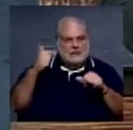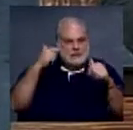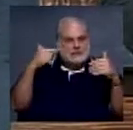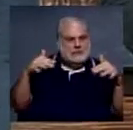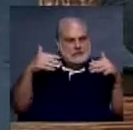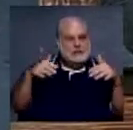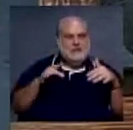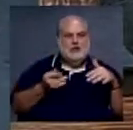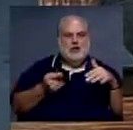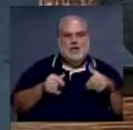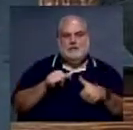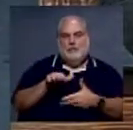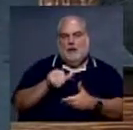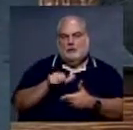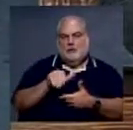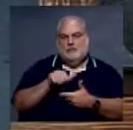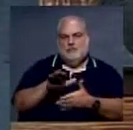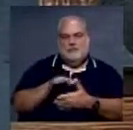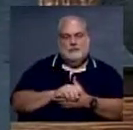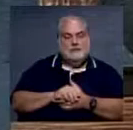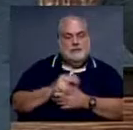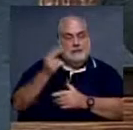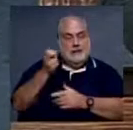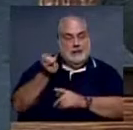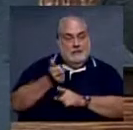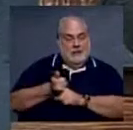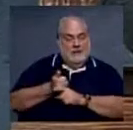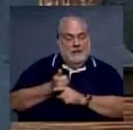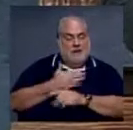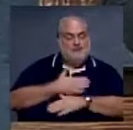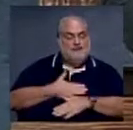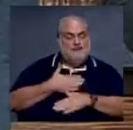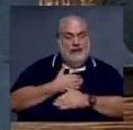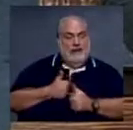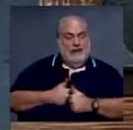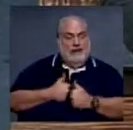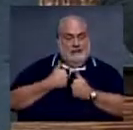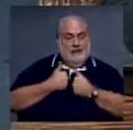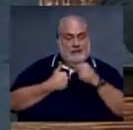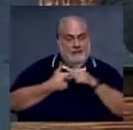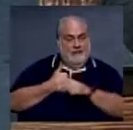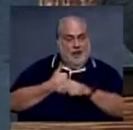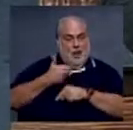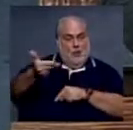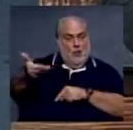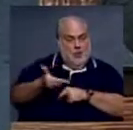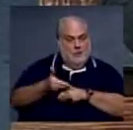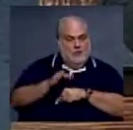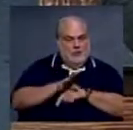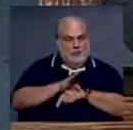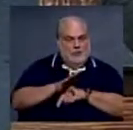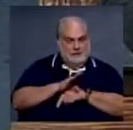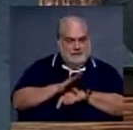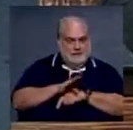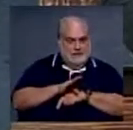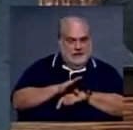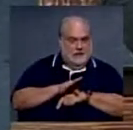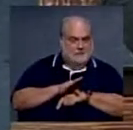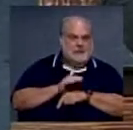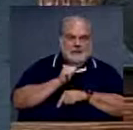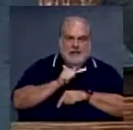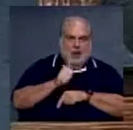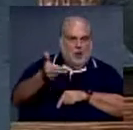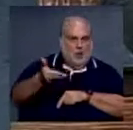dogs. He stated he enjoyed living in the neighborhood and welcomed the commercial into the area, but he did not